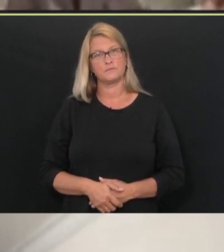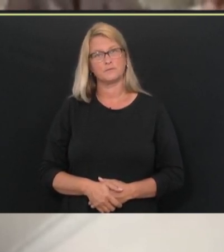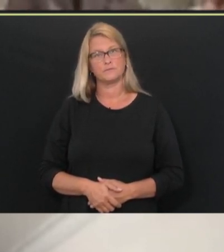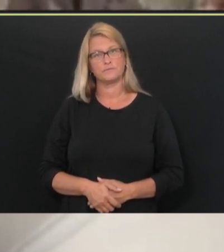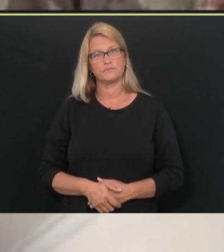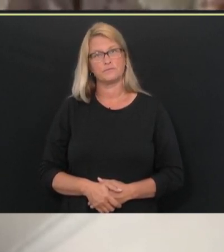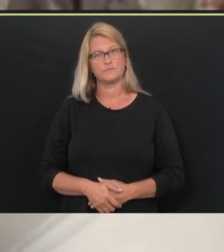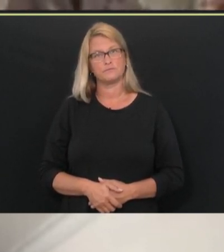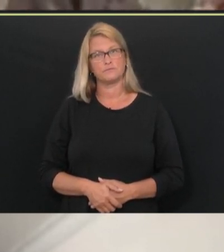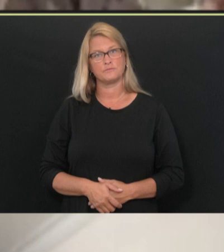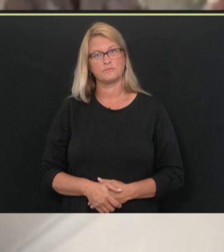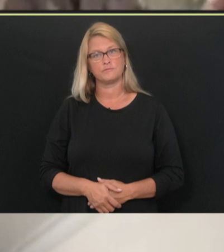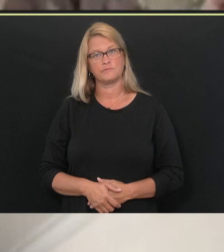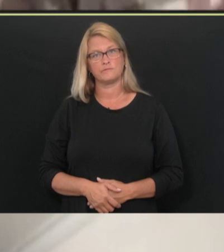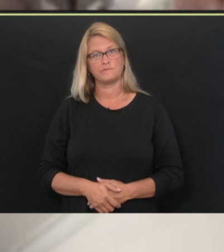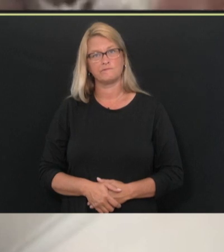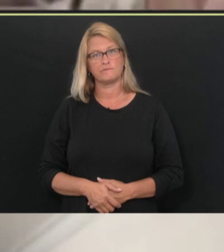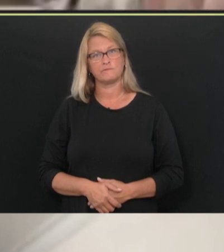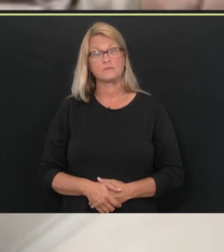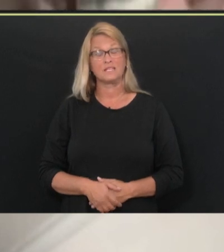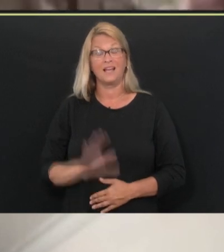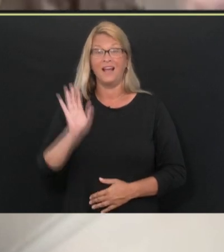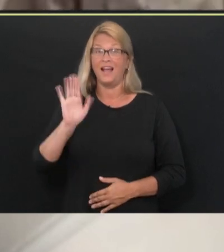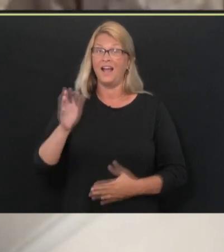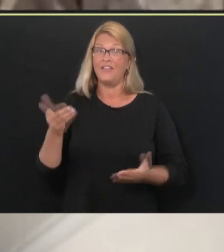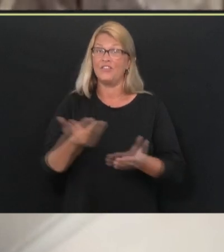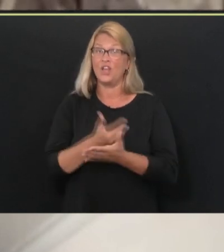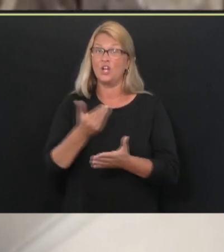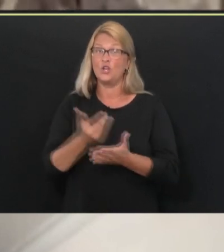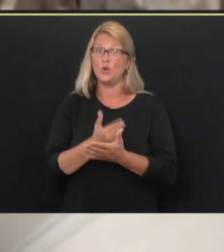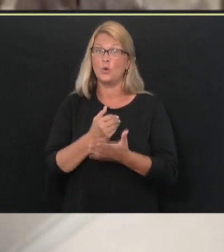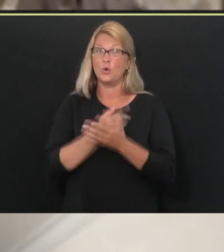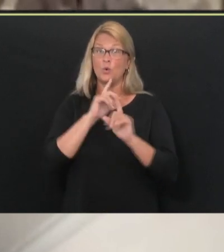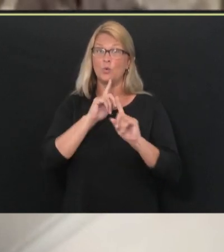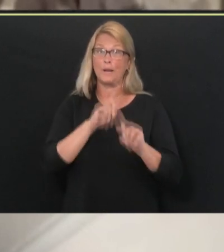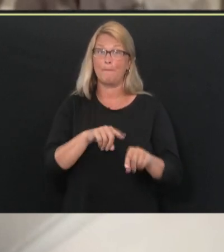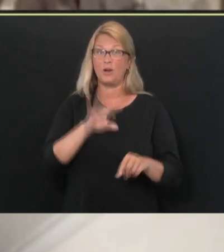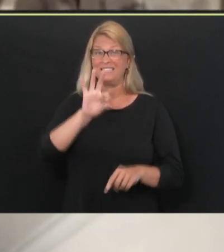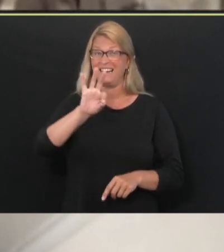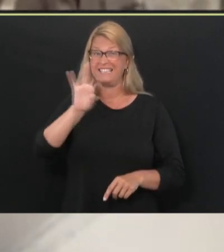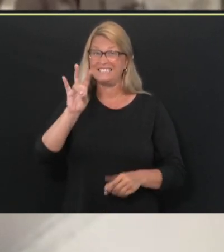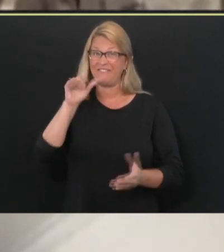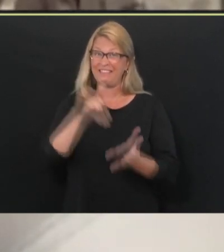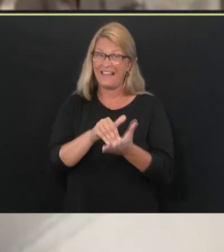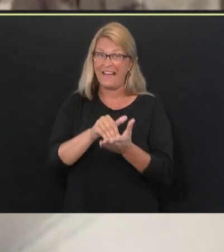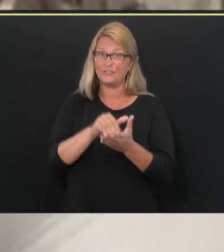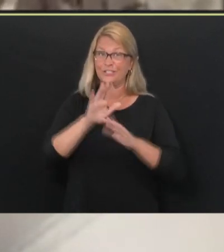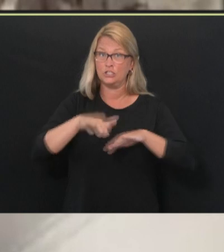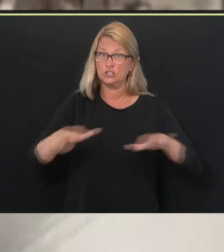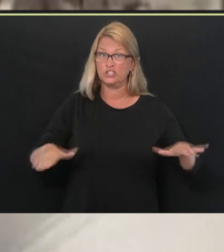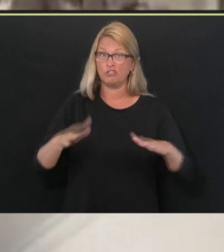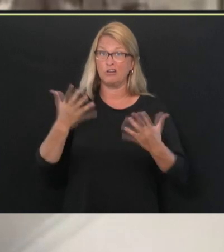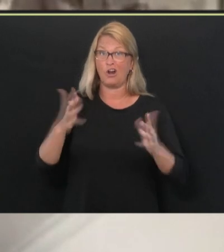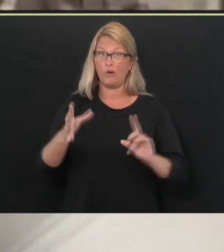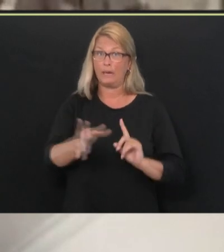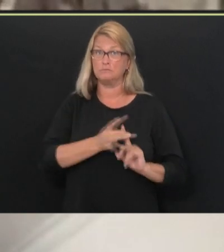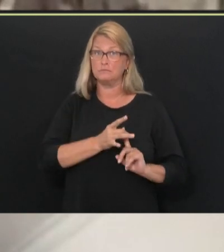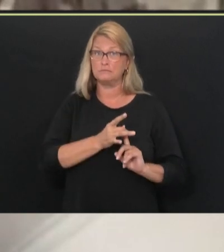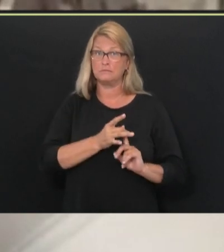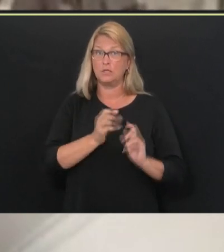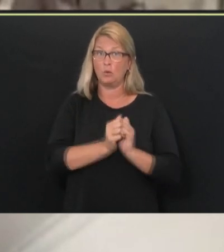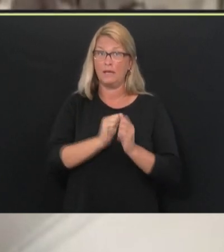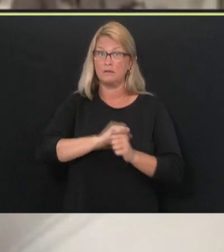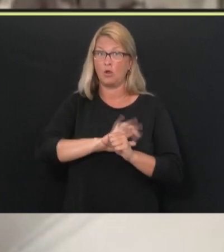report came out that did demonstrate that 97,000 children in our country had been infected with the